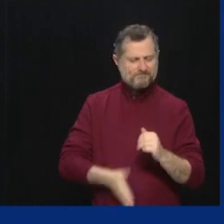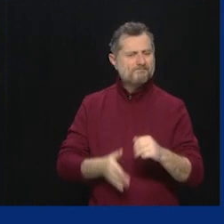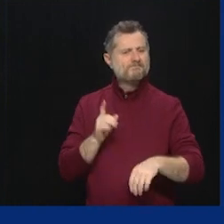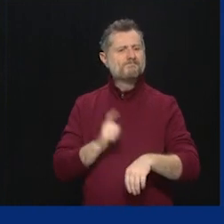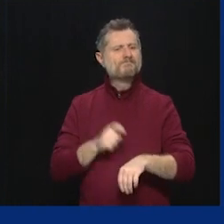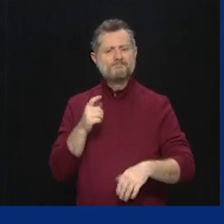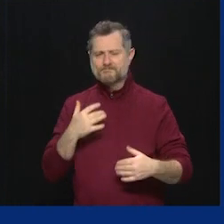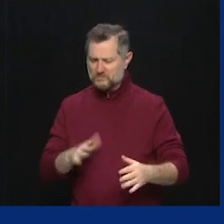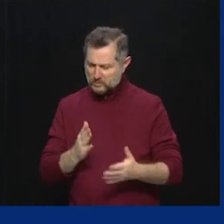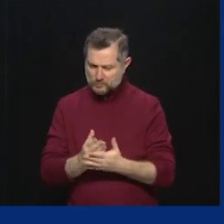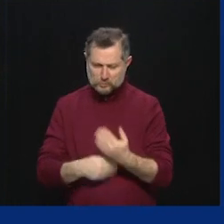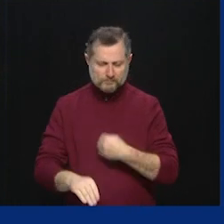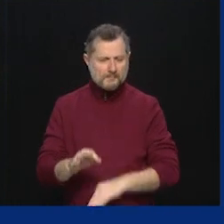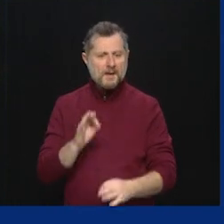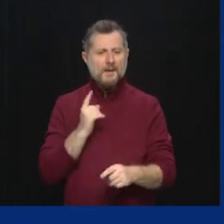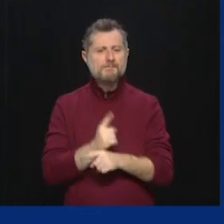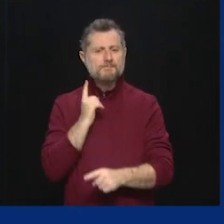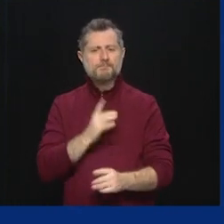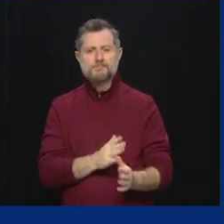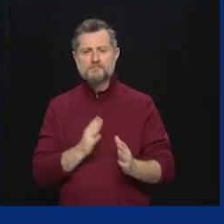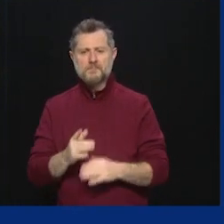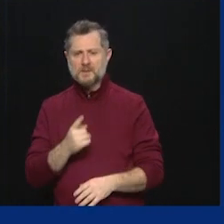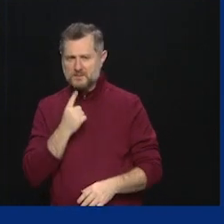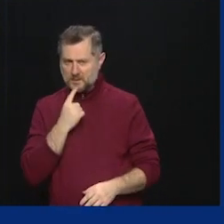me because this wasn't on budget,